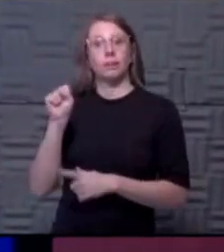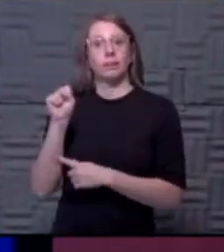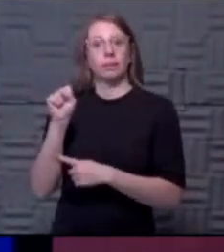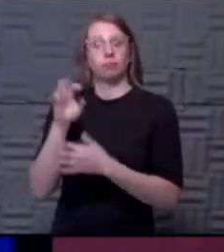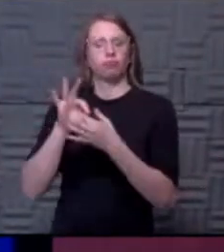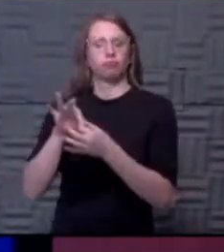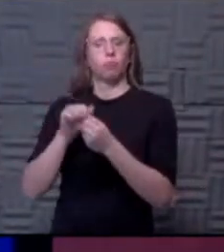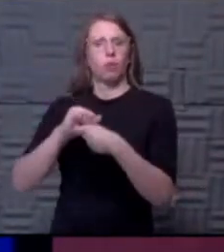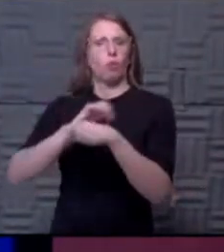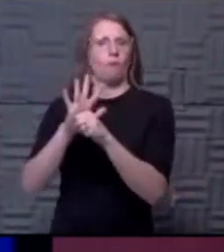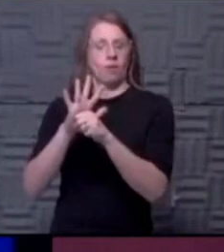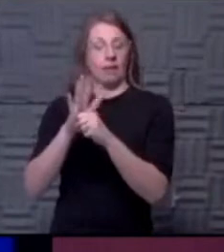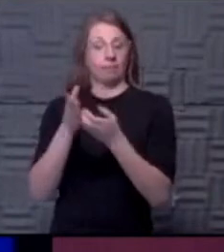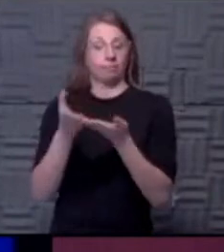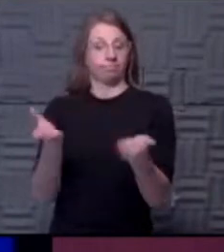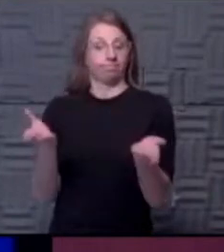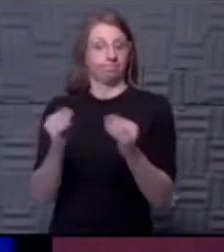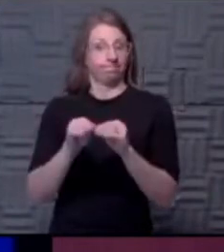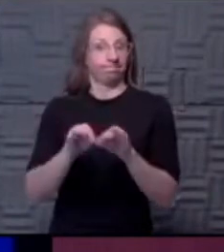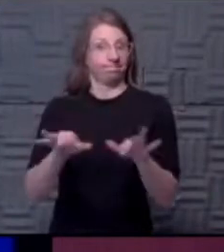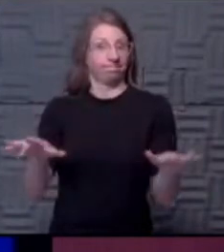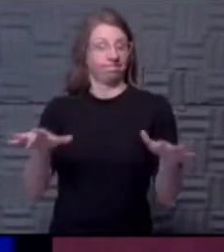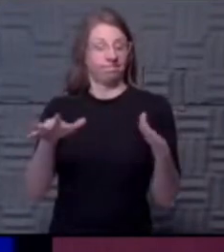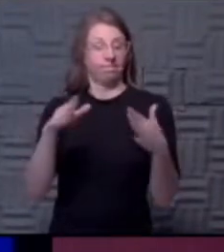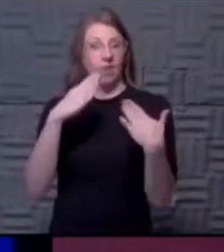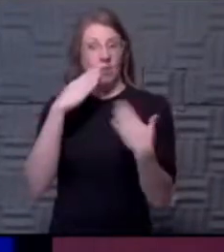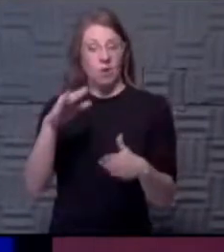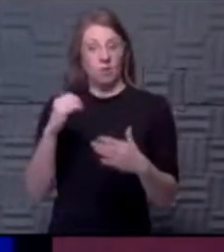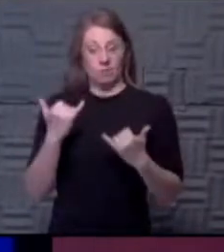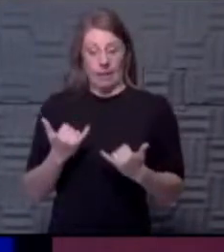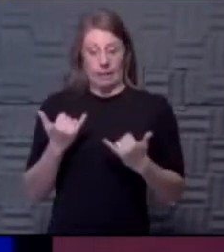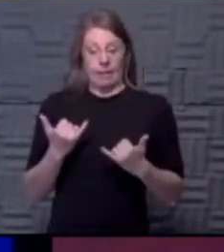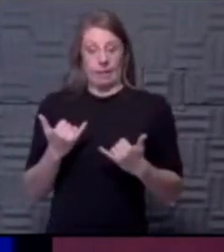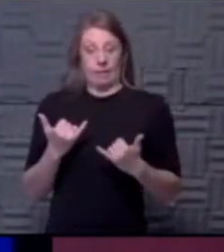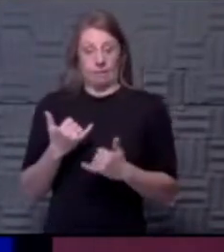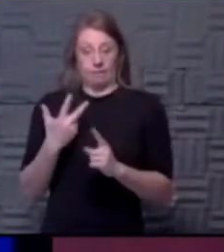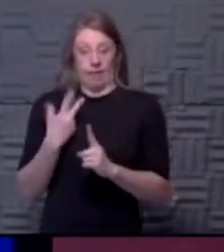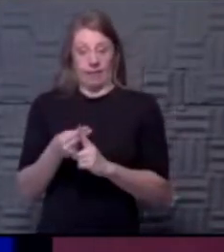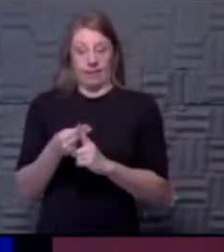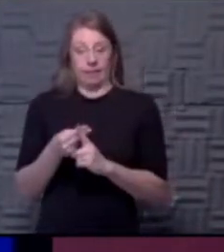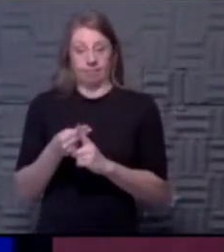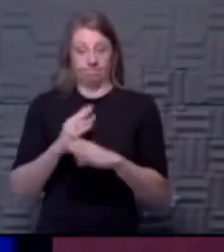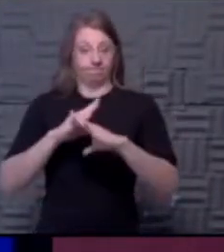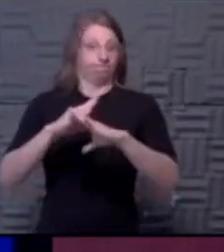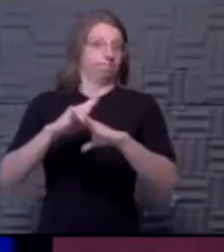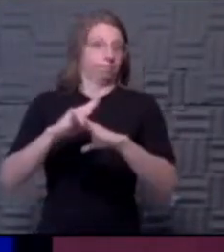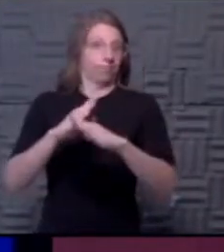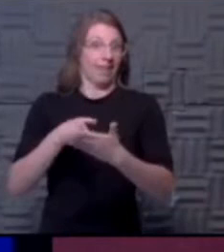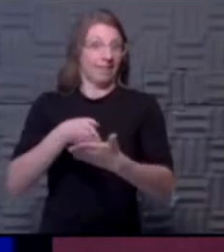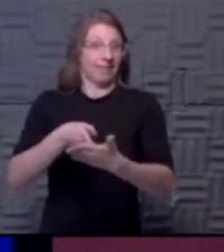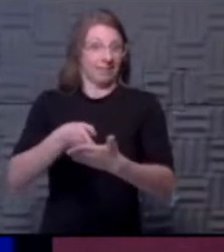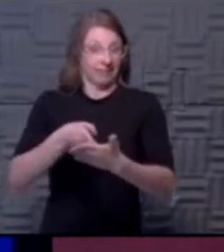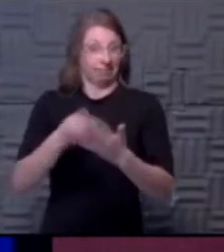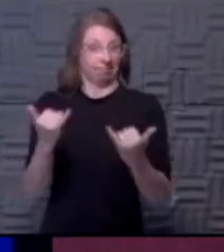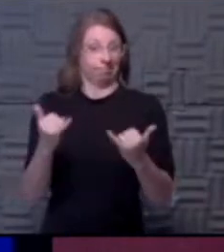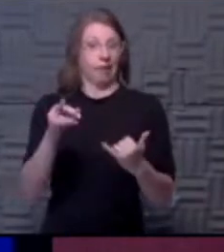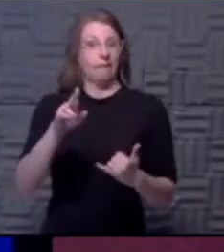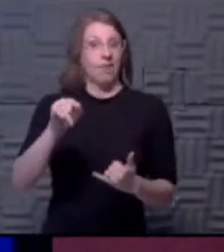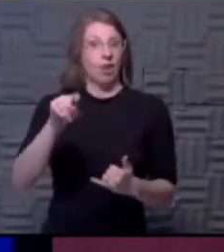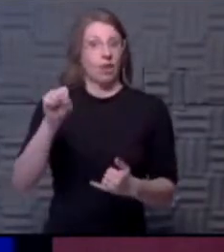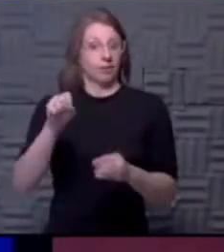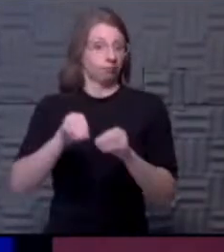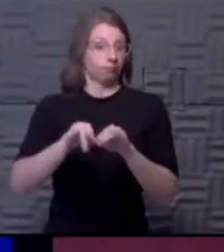and we don't yet completely know how effective current vaccines will be against those variants. With that in mind, we thought